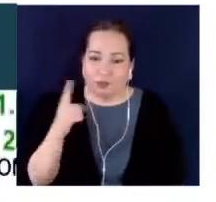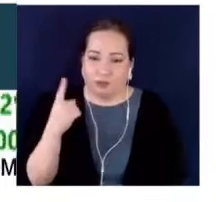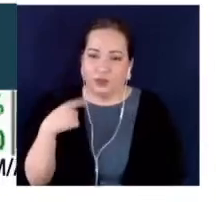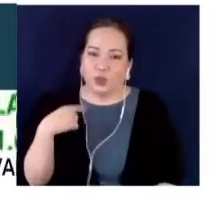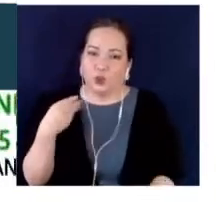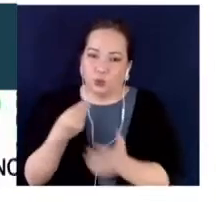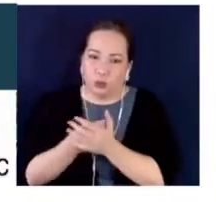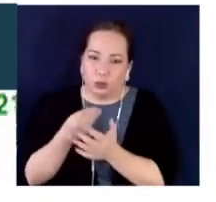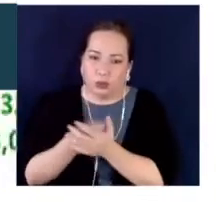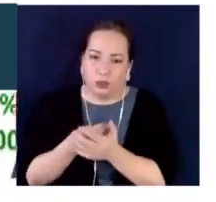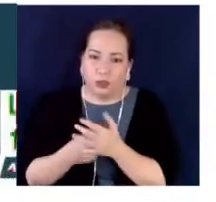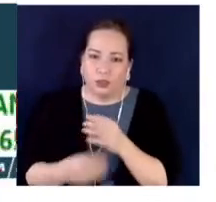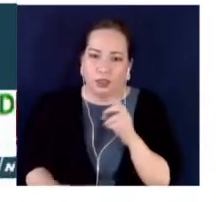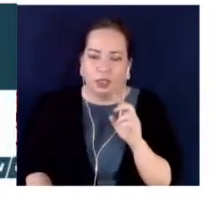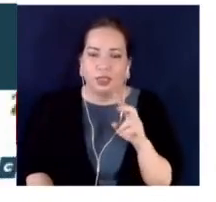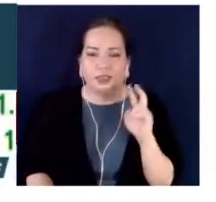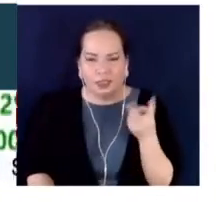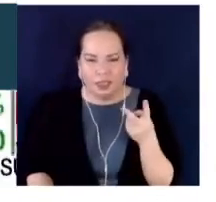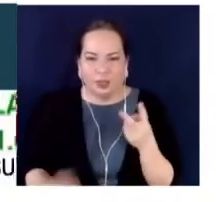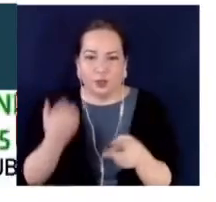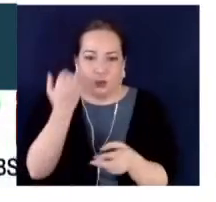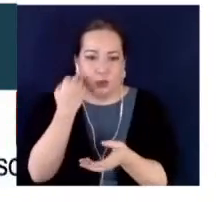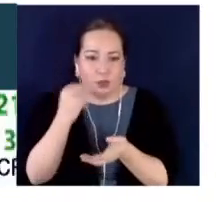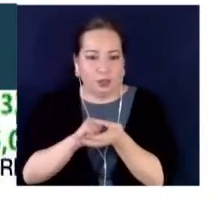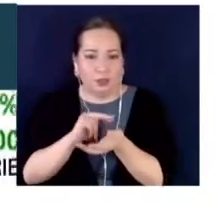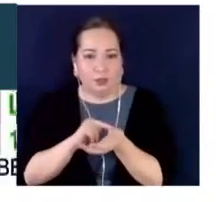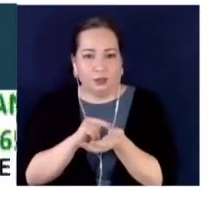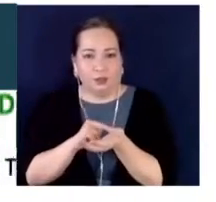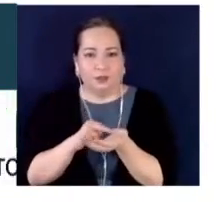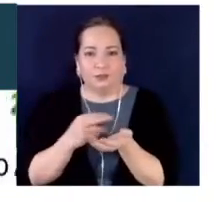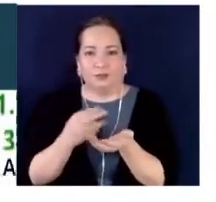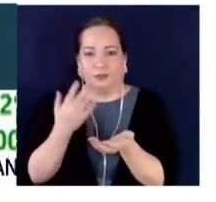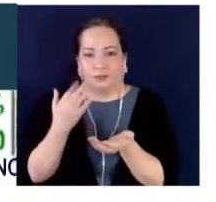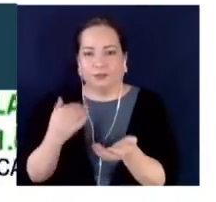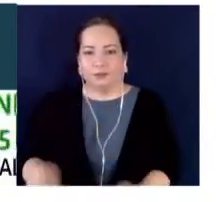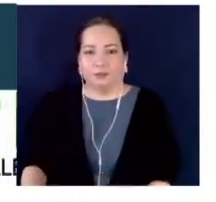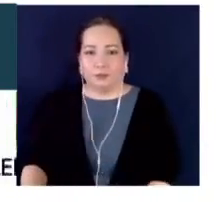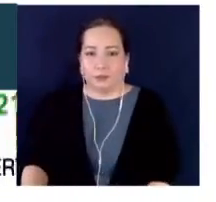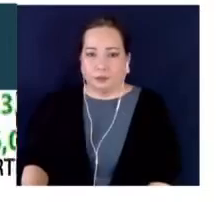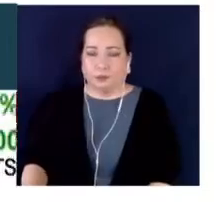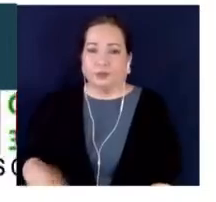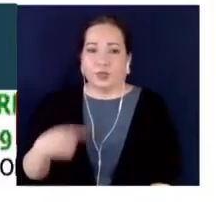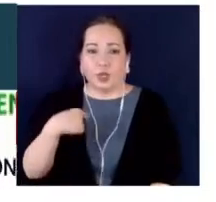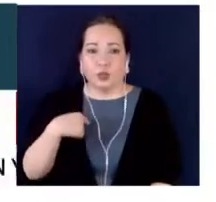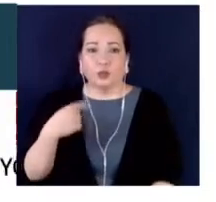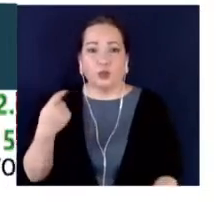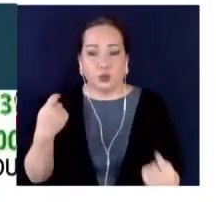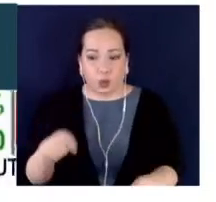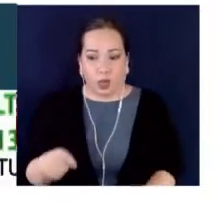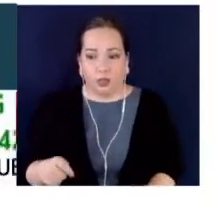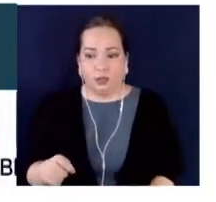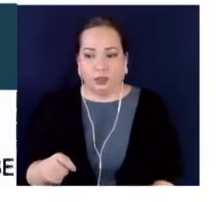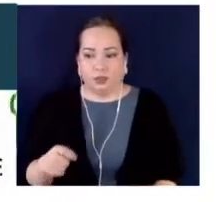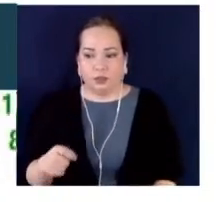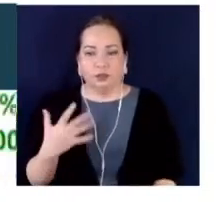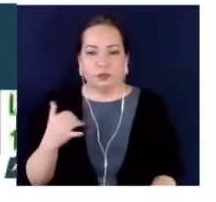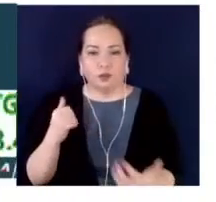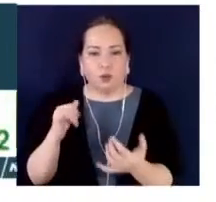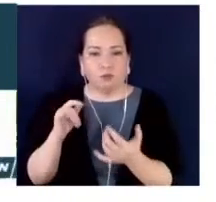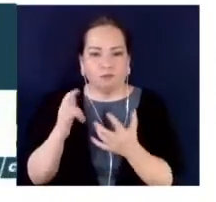two is the lack of nurses. Yeah. And so that's it. But we are trying as much as possible to cope with